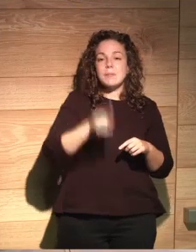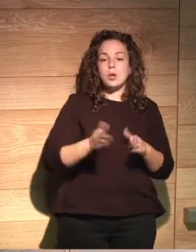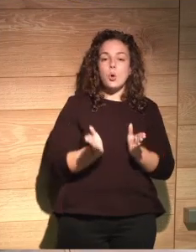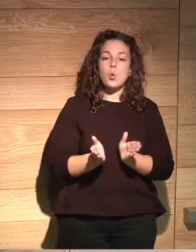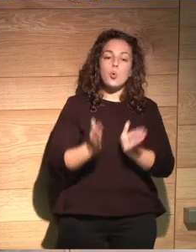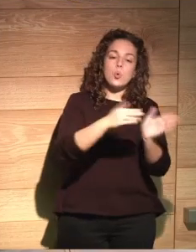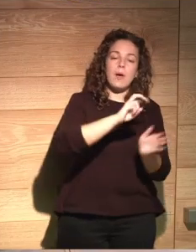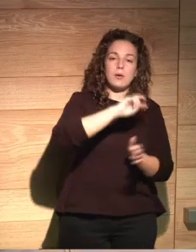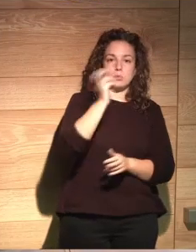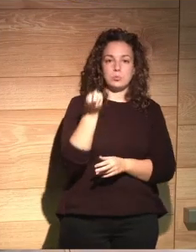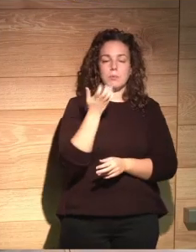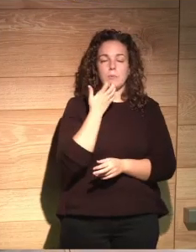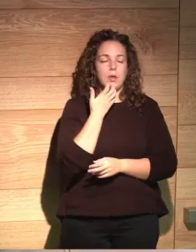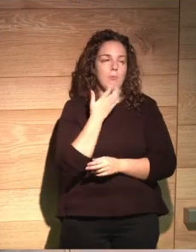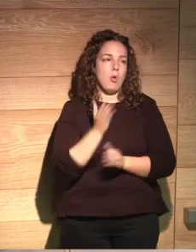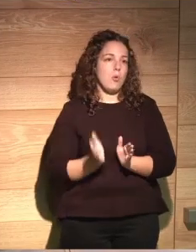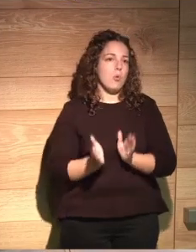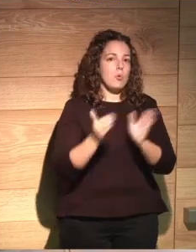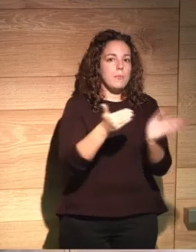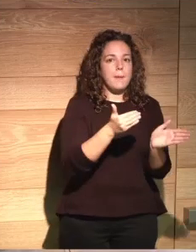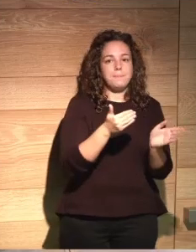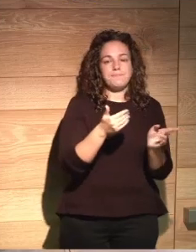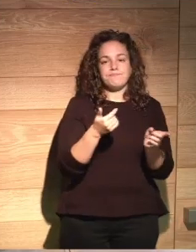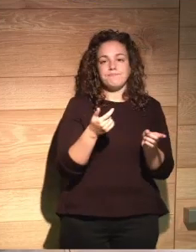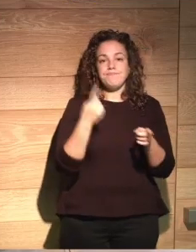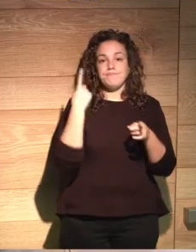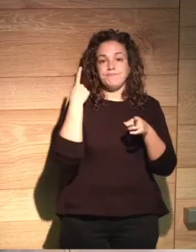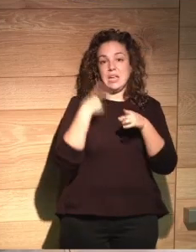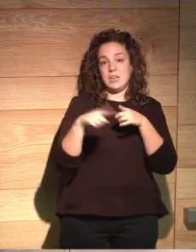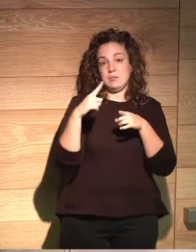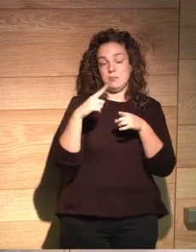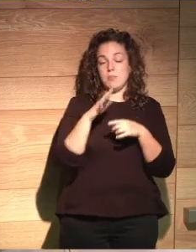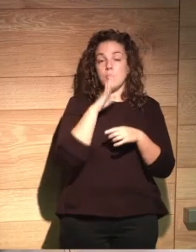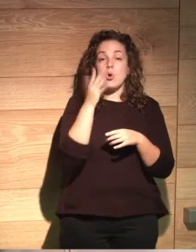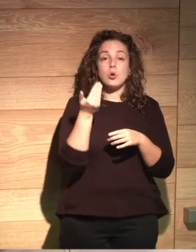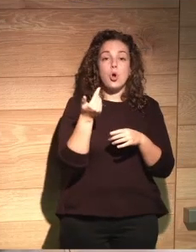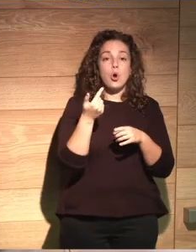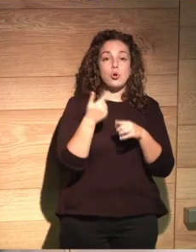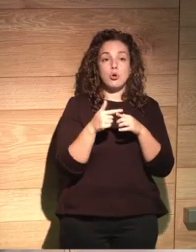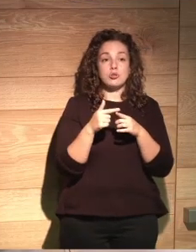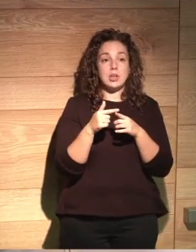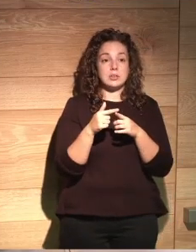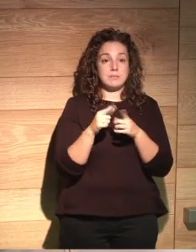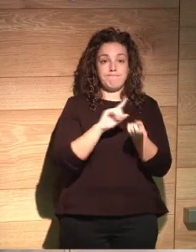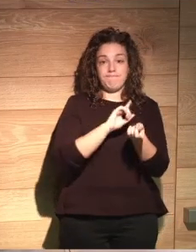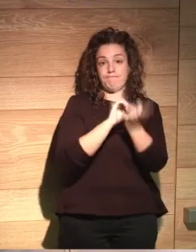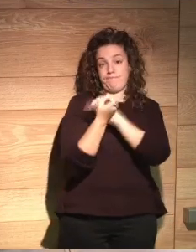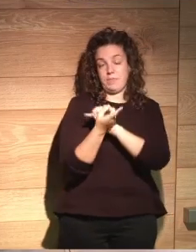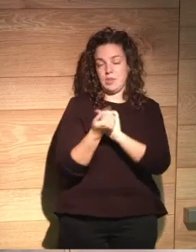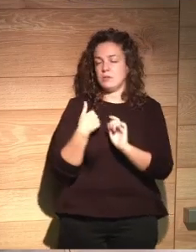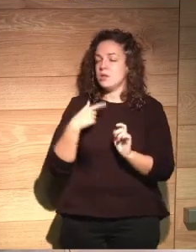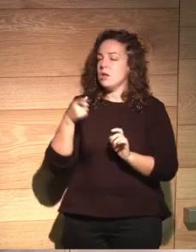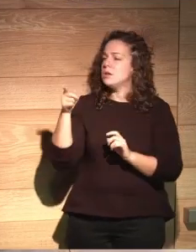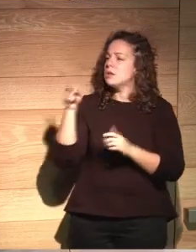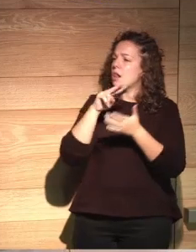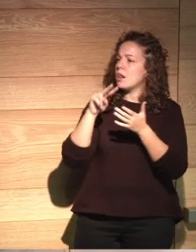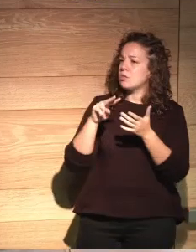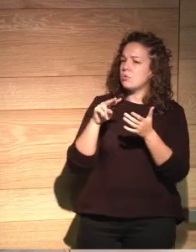other curves, like the exponential curves, for example, how things increase and